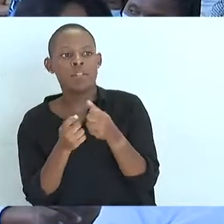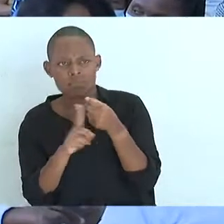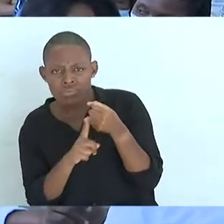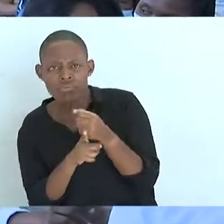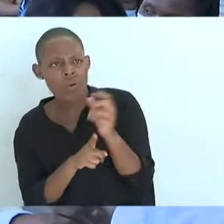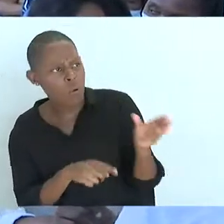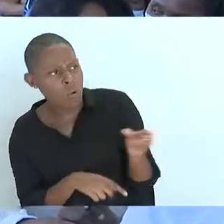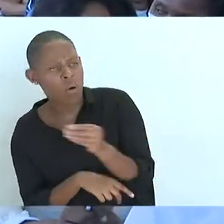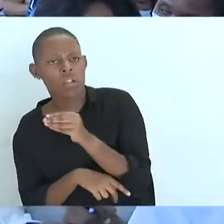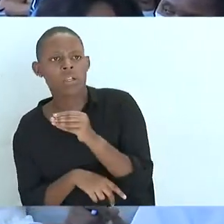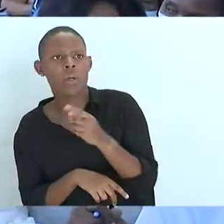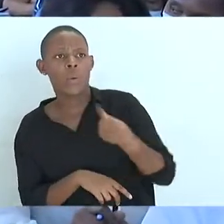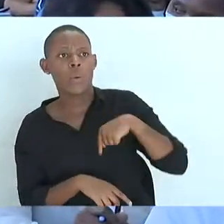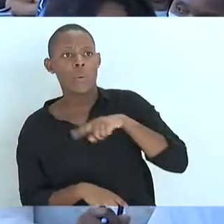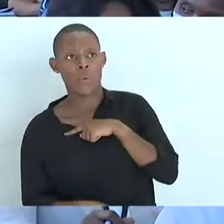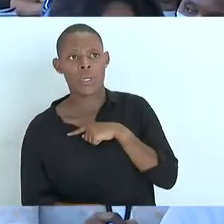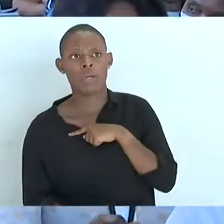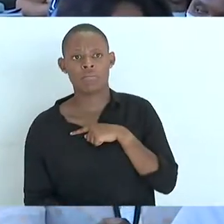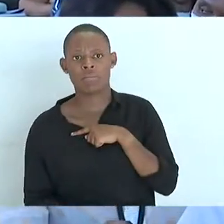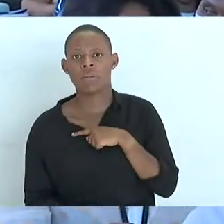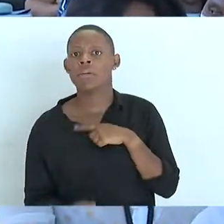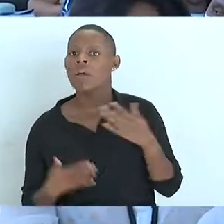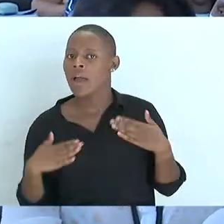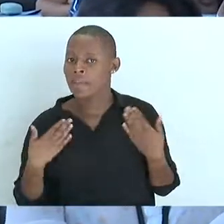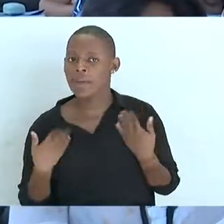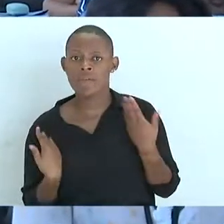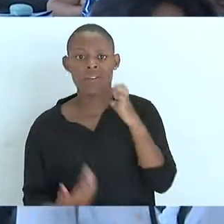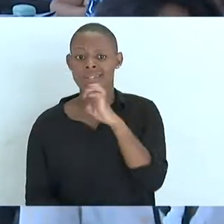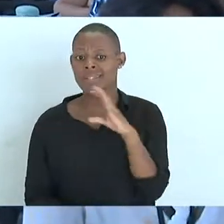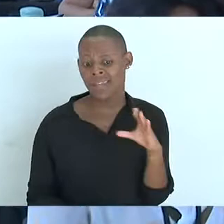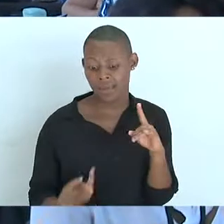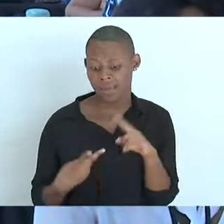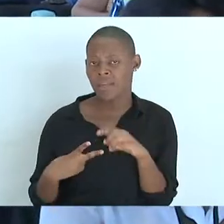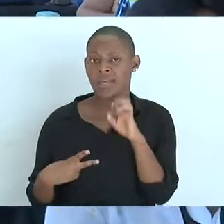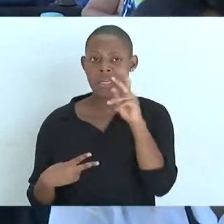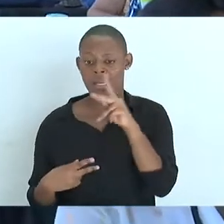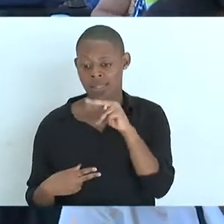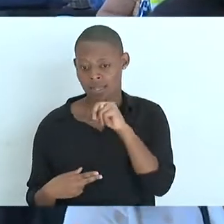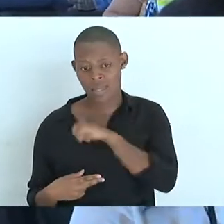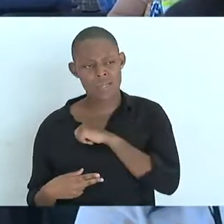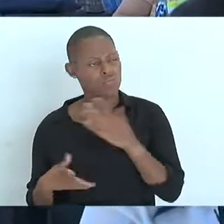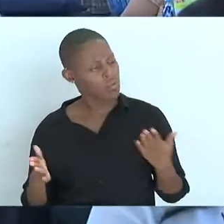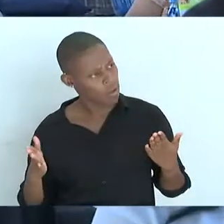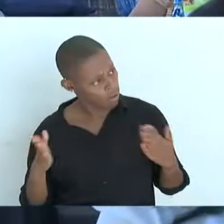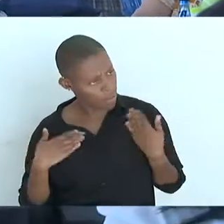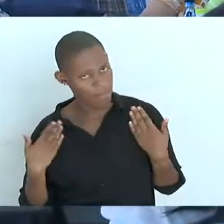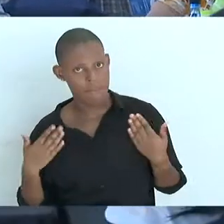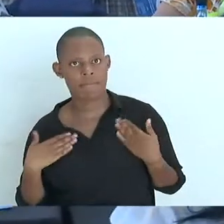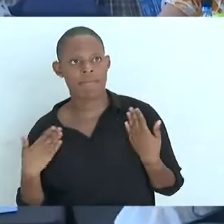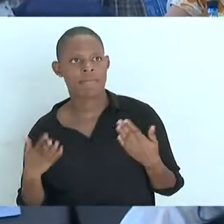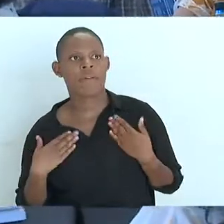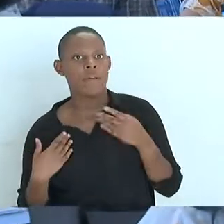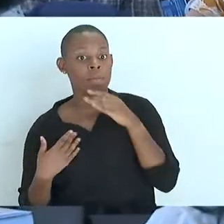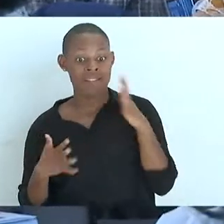of Eastern Cape, as women of KwaZulu-Natal, ukuthi this will happen in our lifetime. I thank